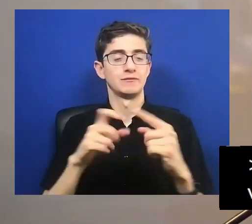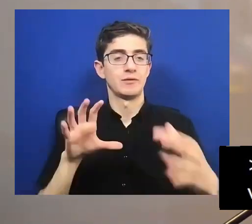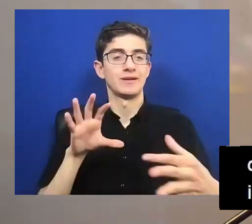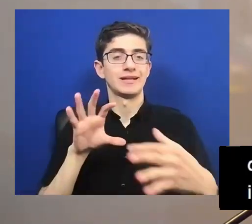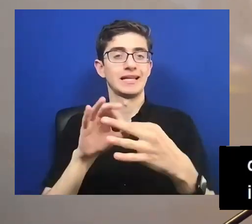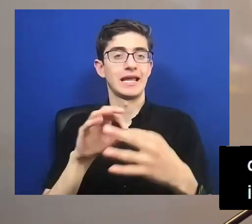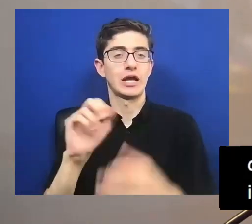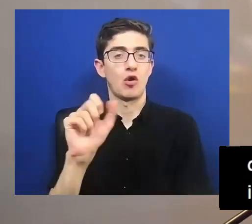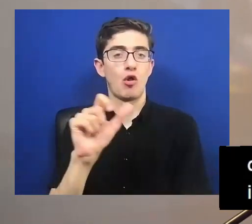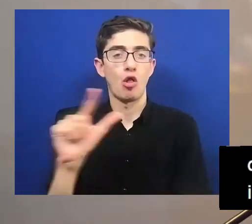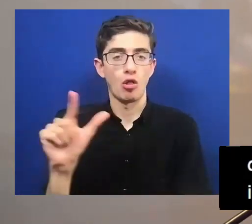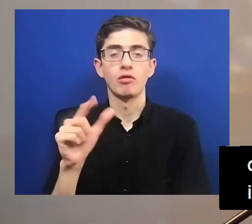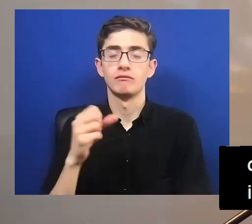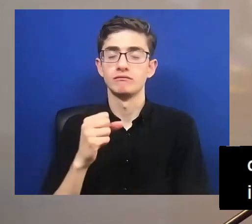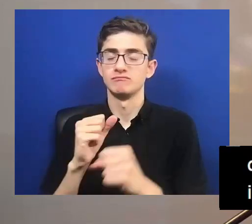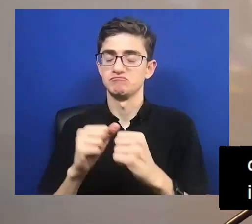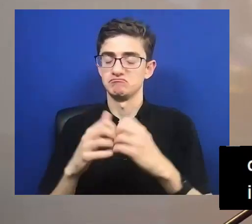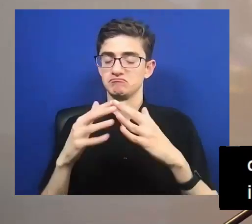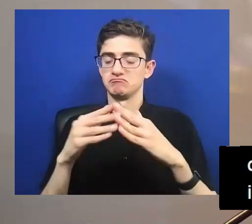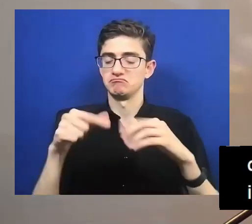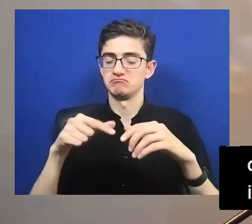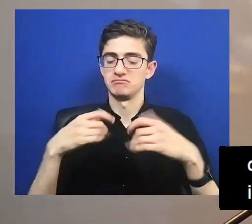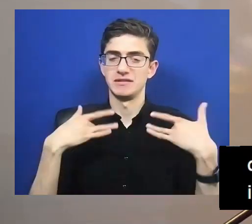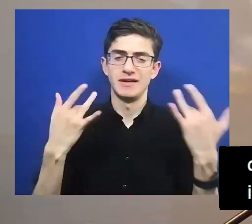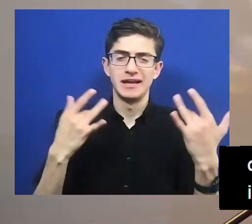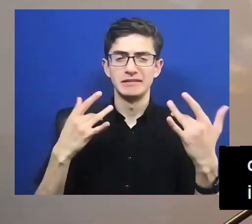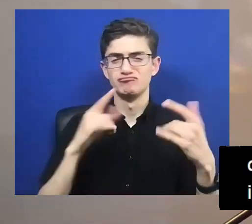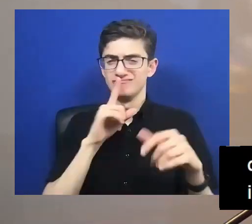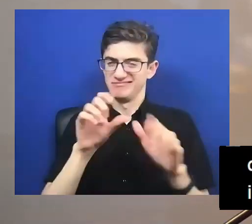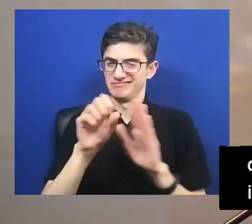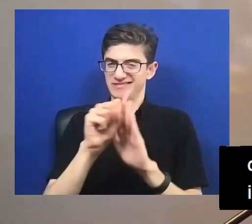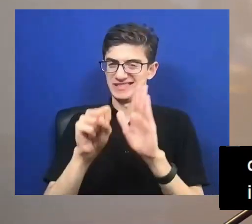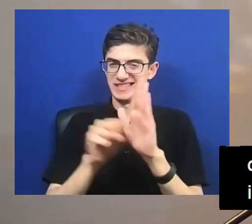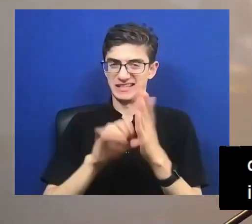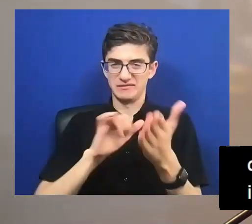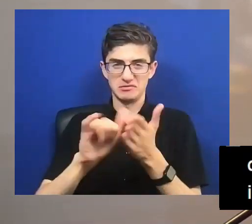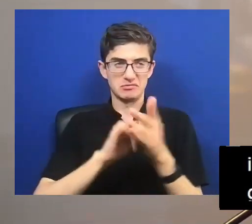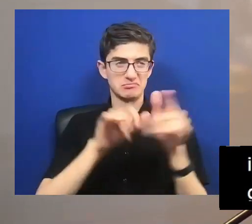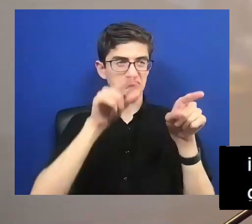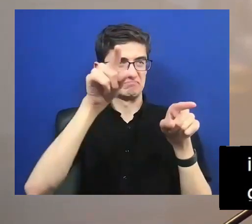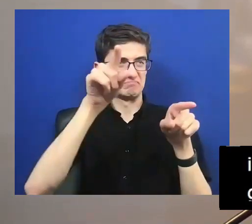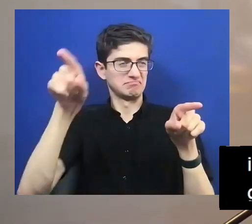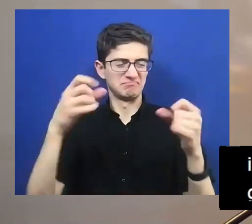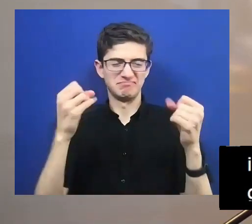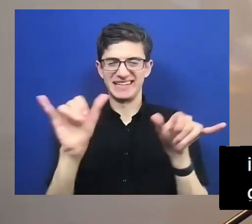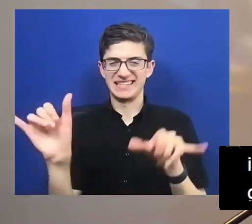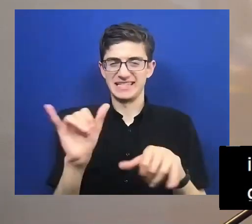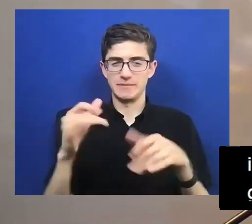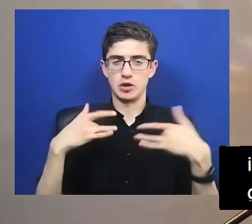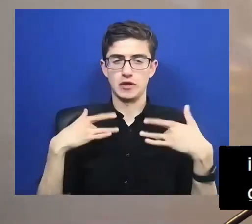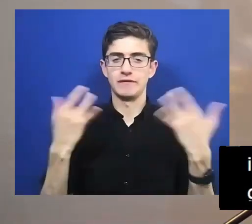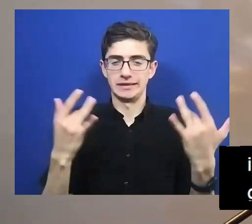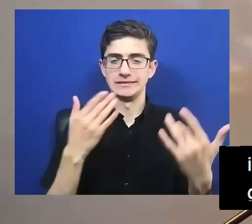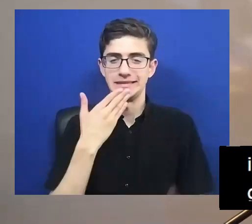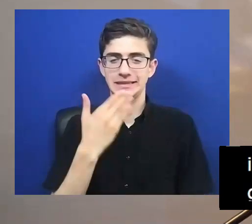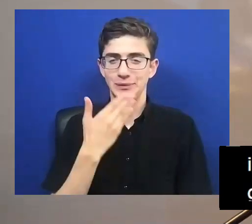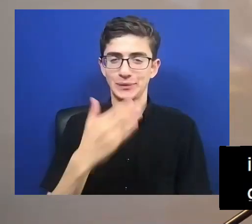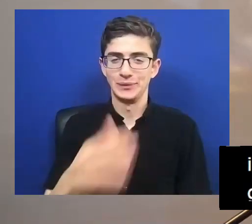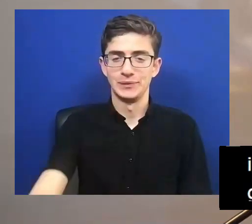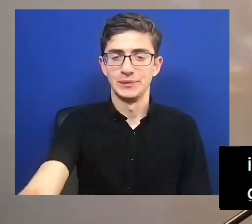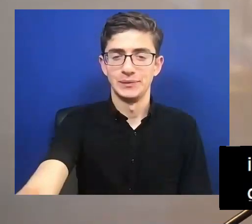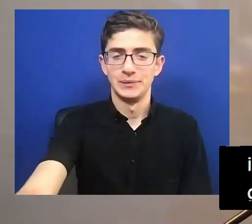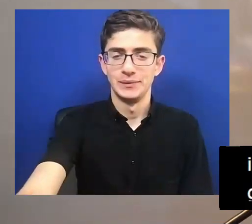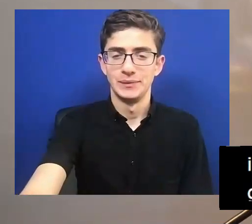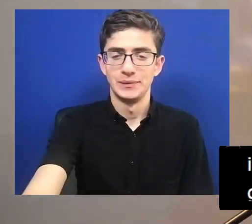hosting similar events all across the state. Josh did acknowledge and mention